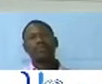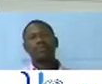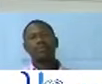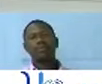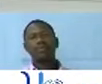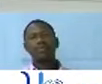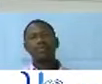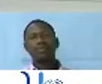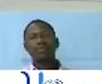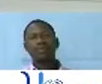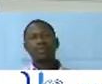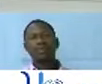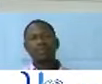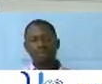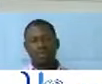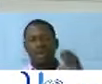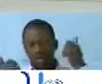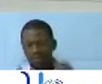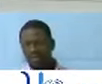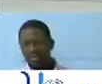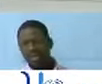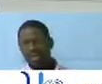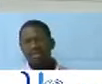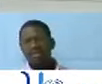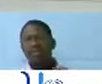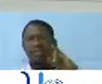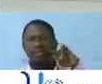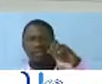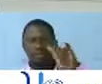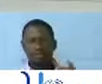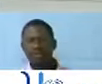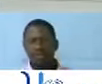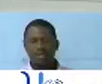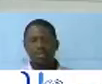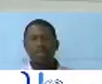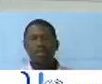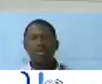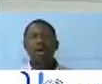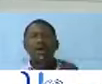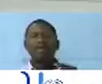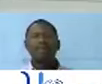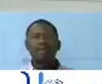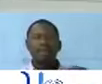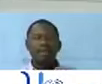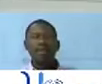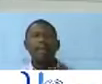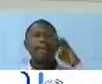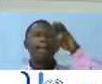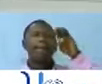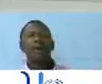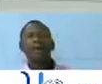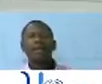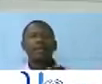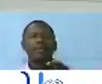in January in March 2006. Li nak ci wér ci March